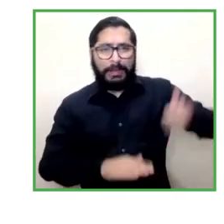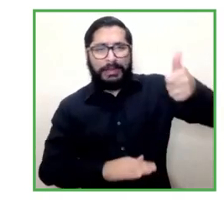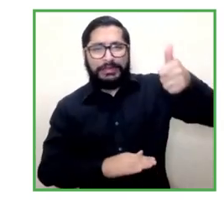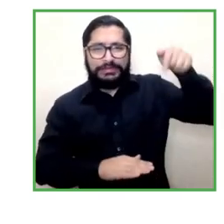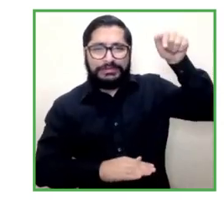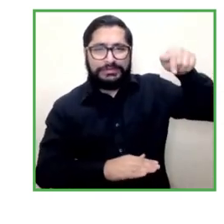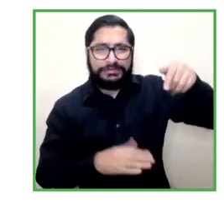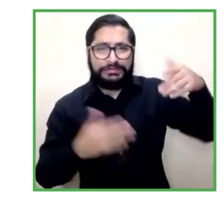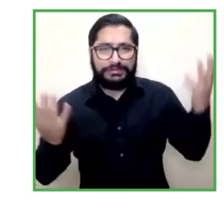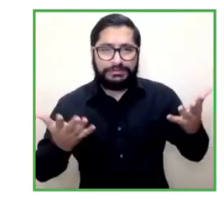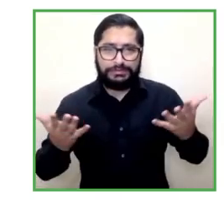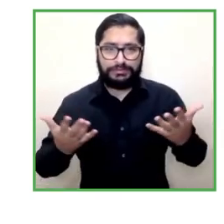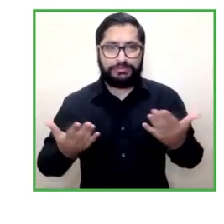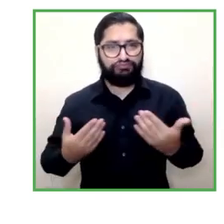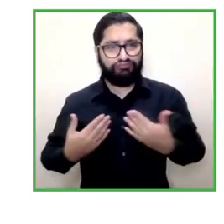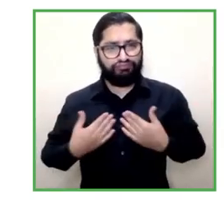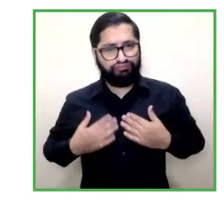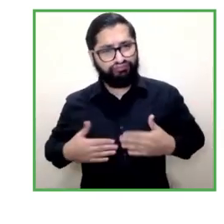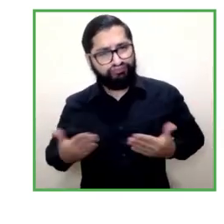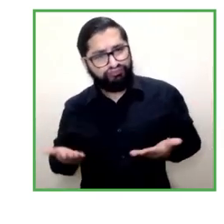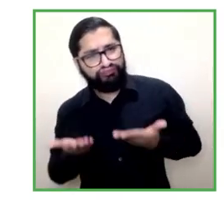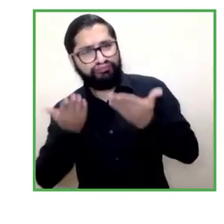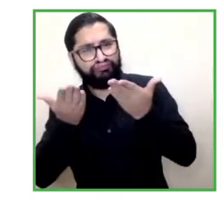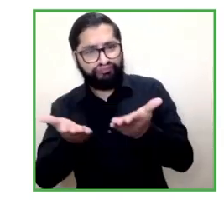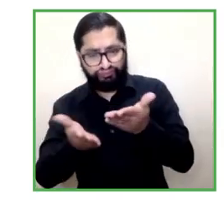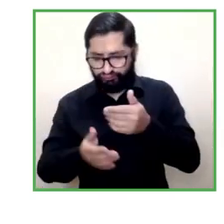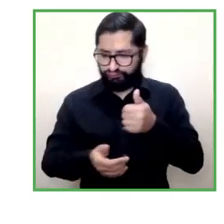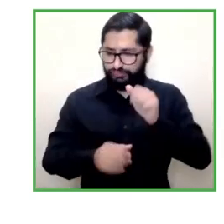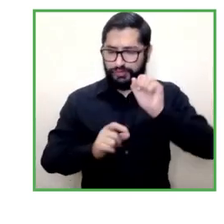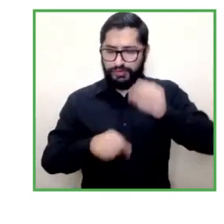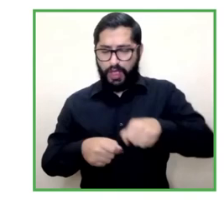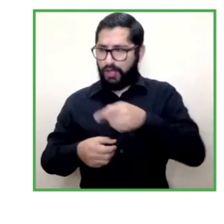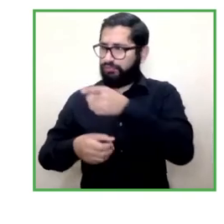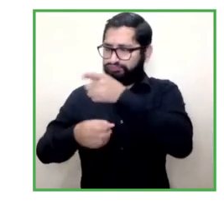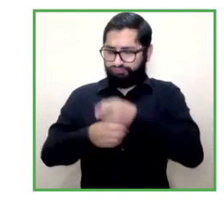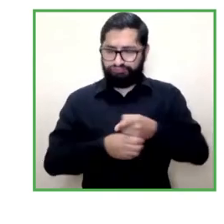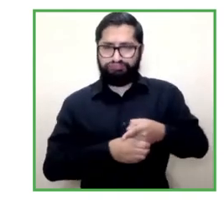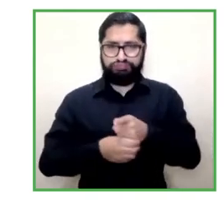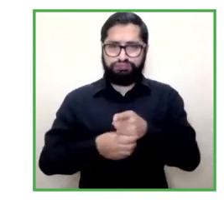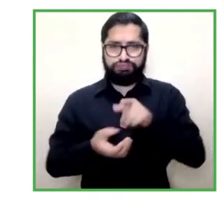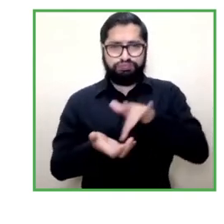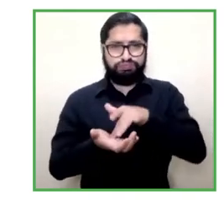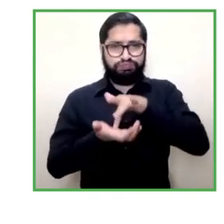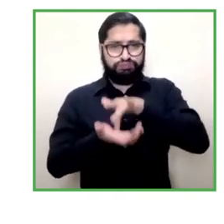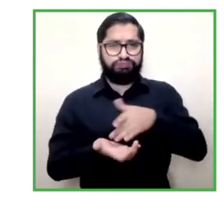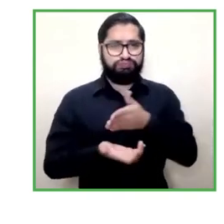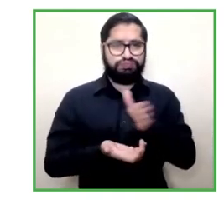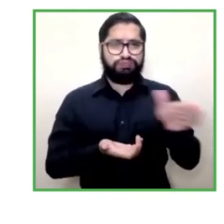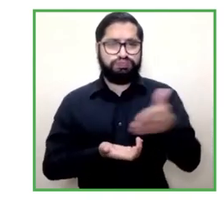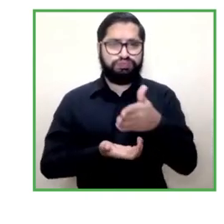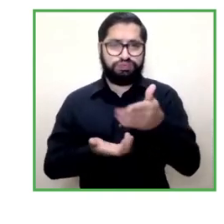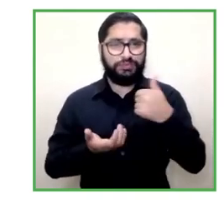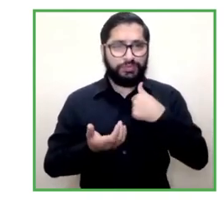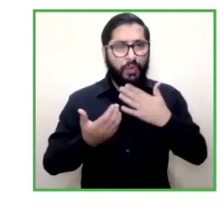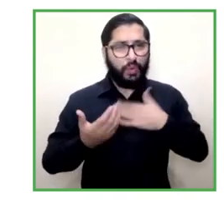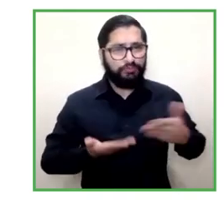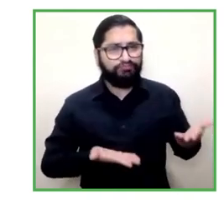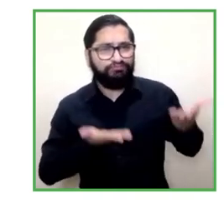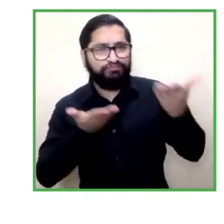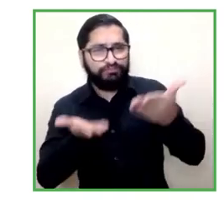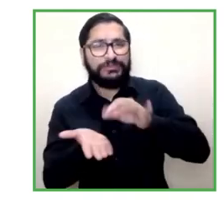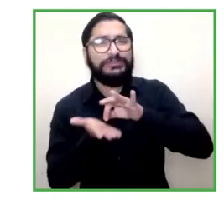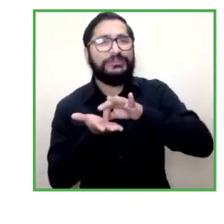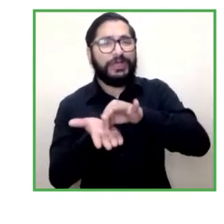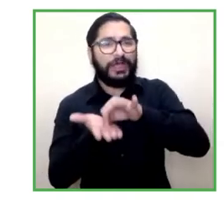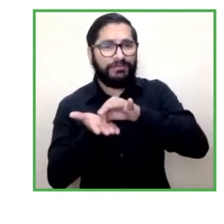started providing indoor navigation with map for the other customers inside the mall. So then they became